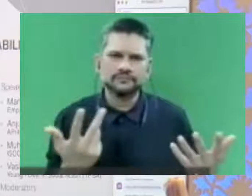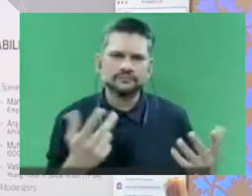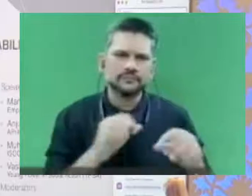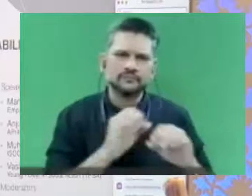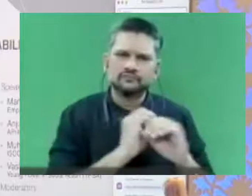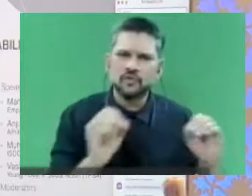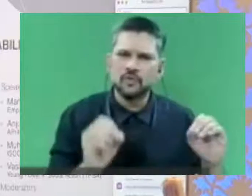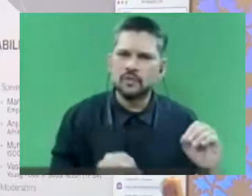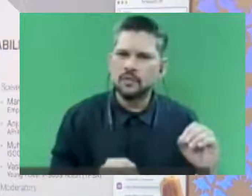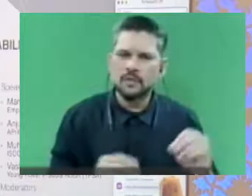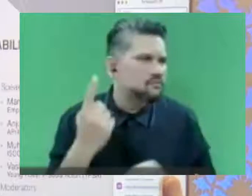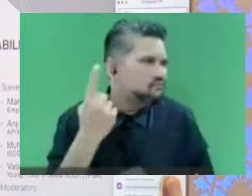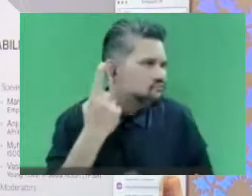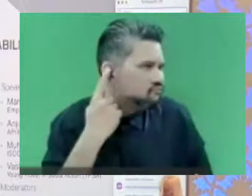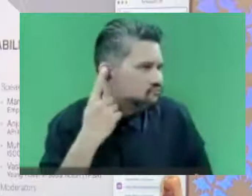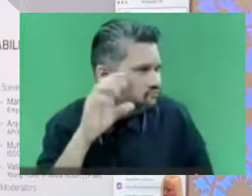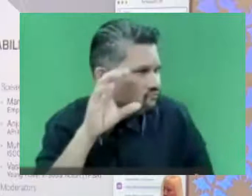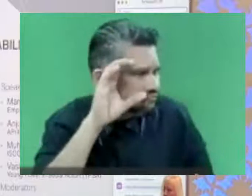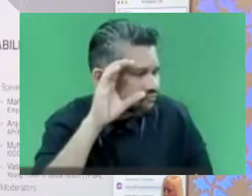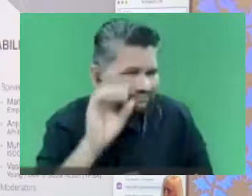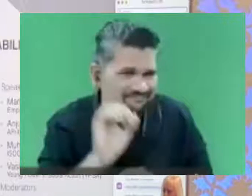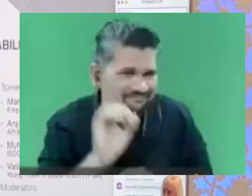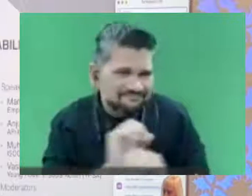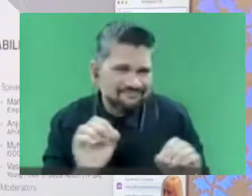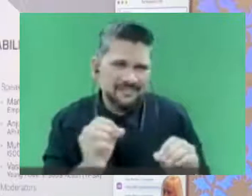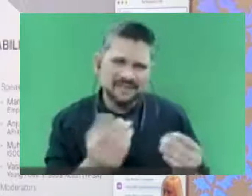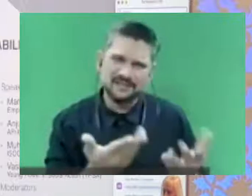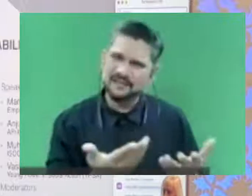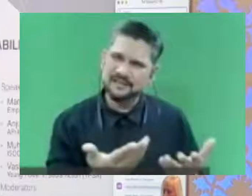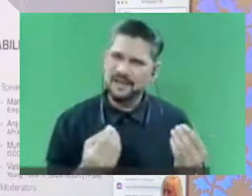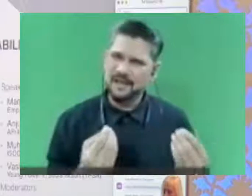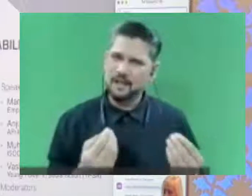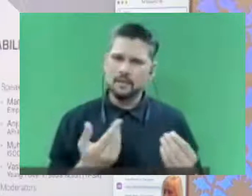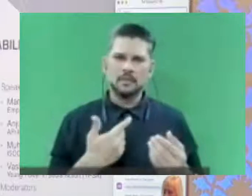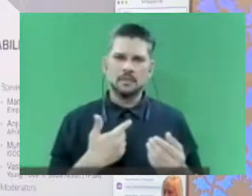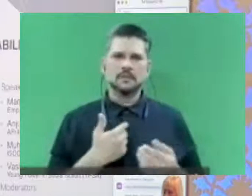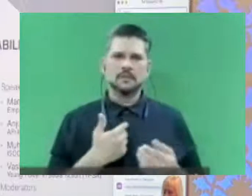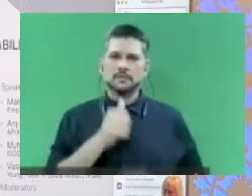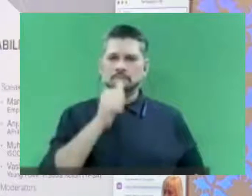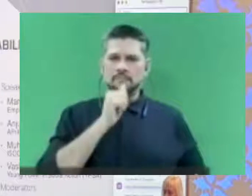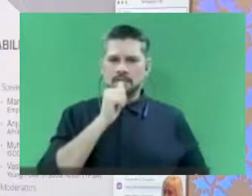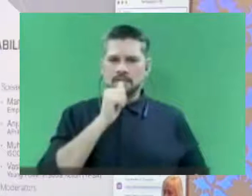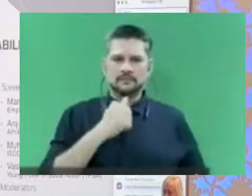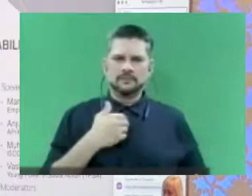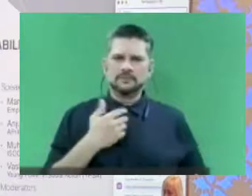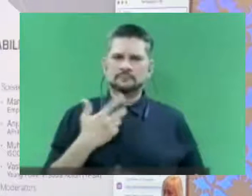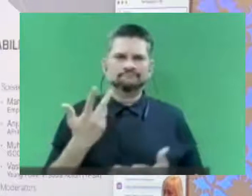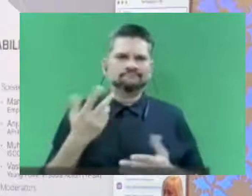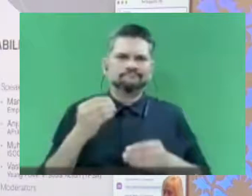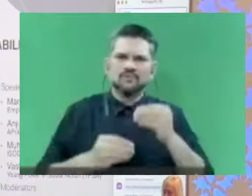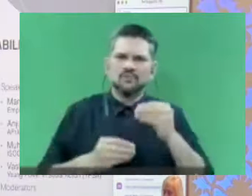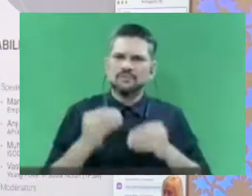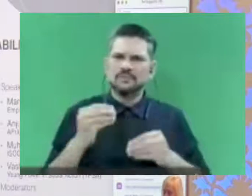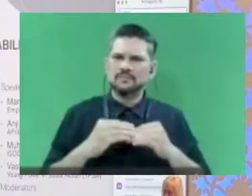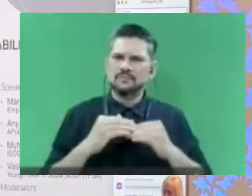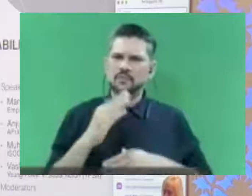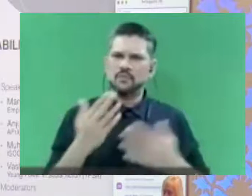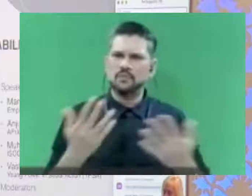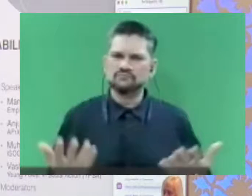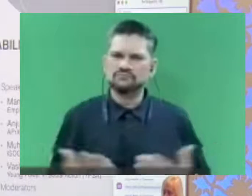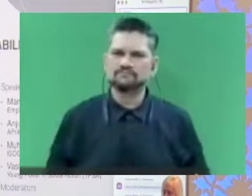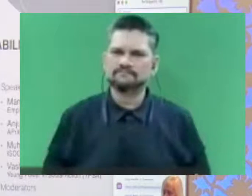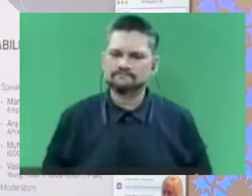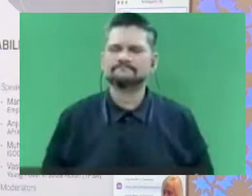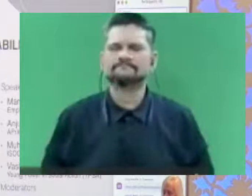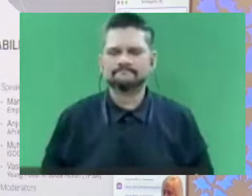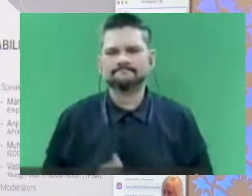to it also raises privacy concerns for people with disabilities. And with this,